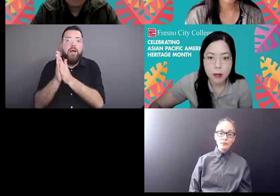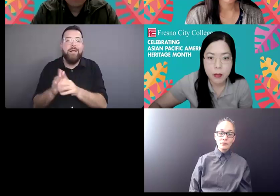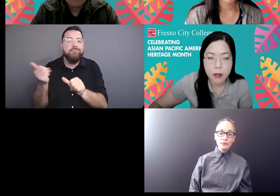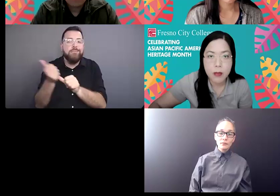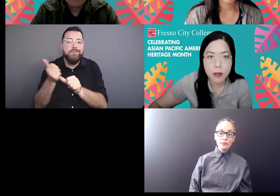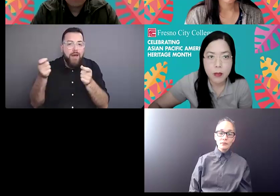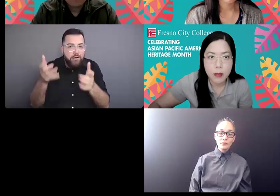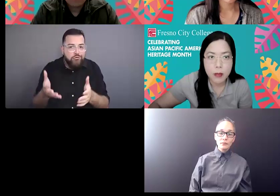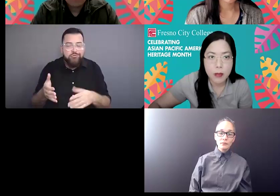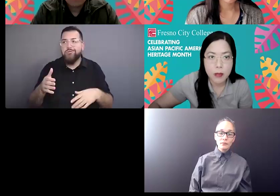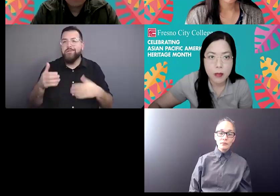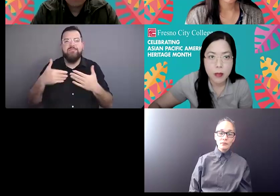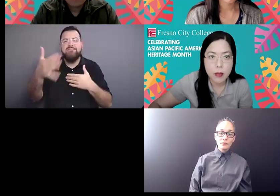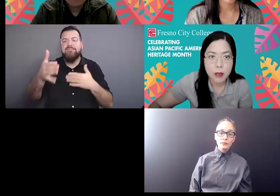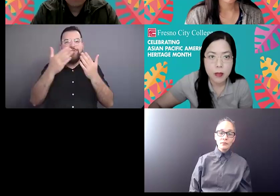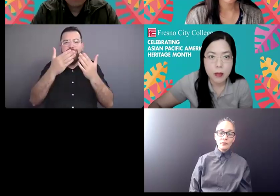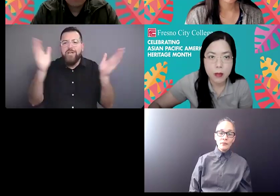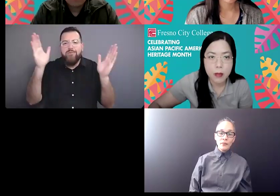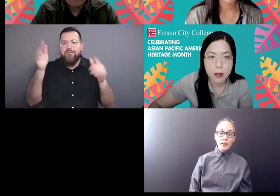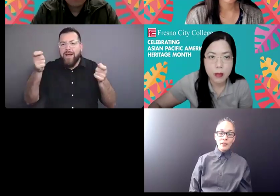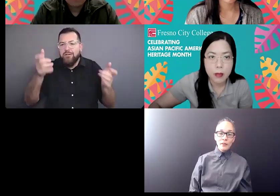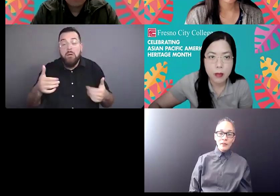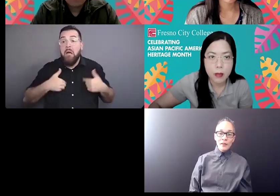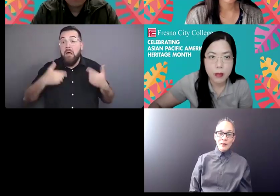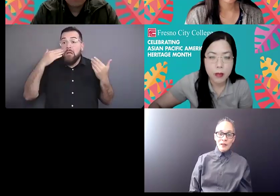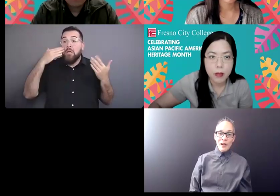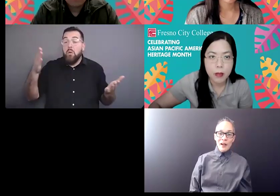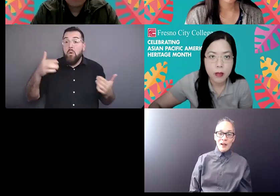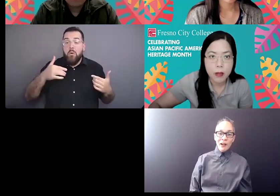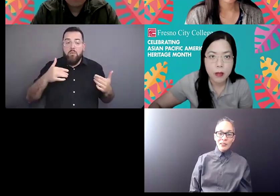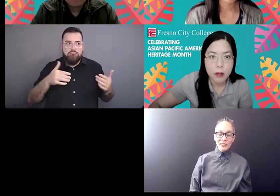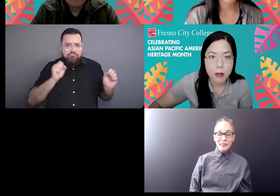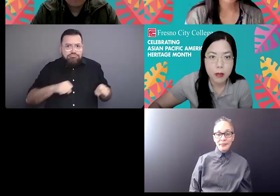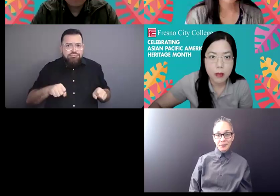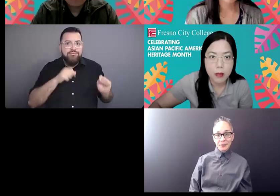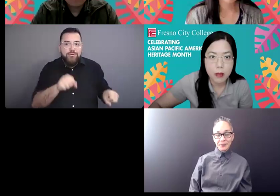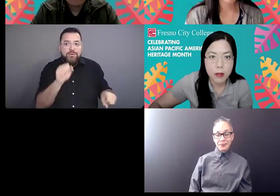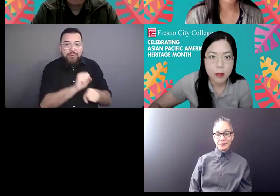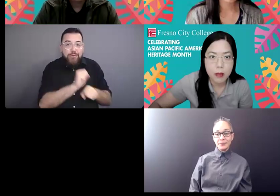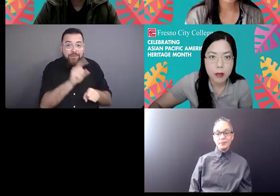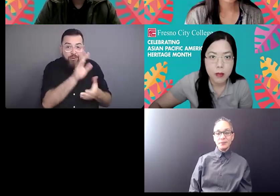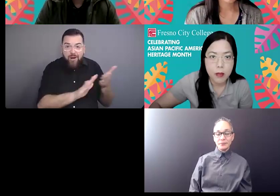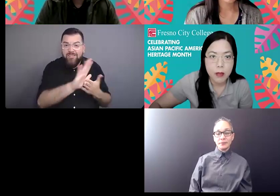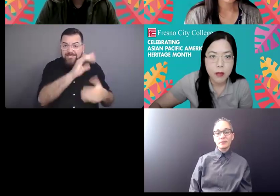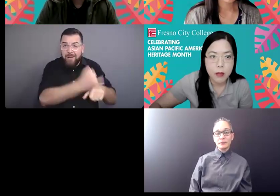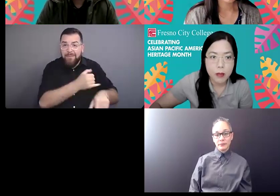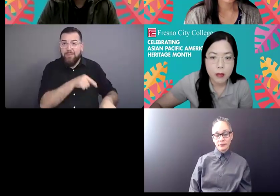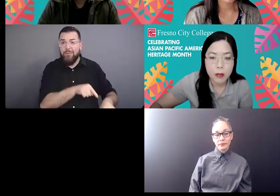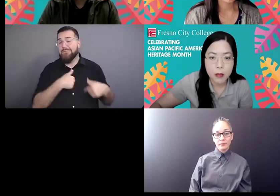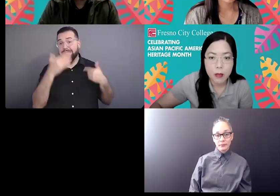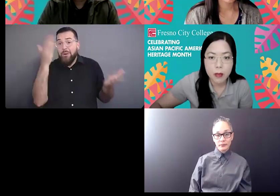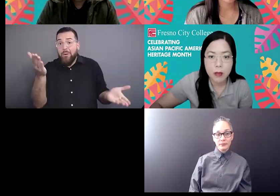eventually a general manager somewhere. I had no idea that working for a college campus was a possibility. And so through the tutoring